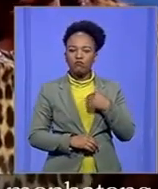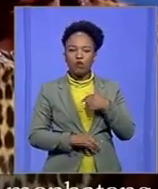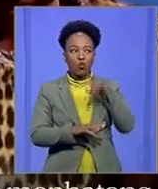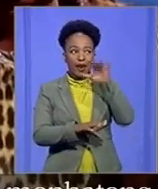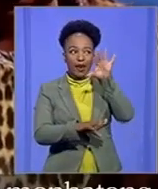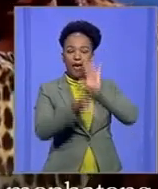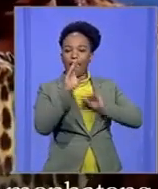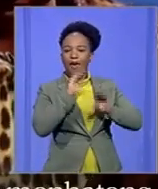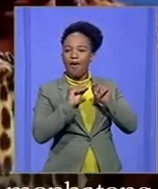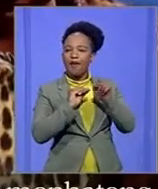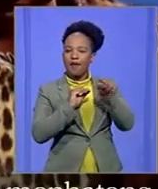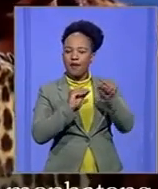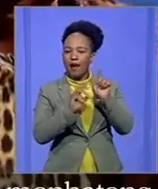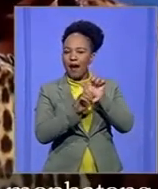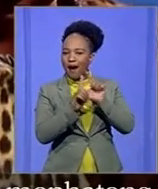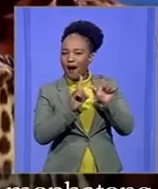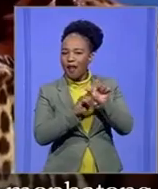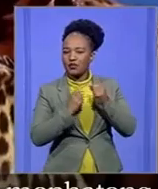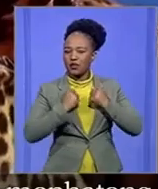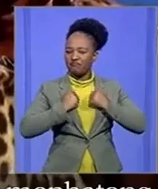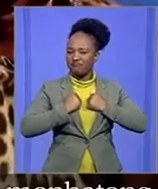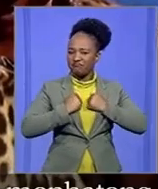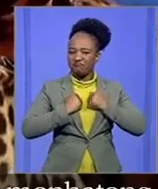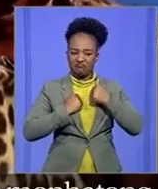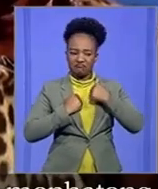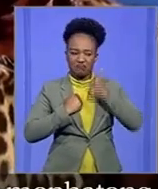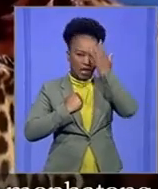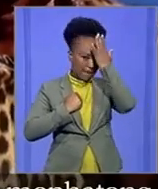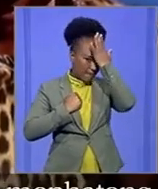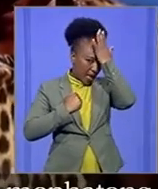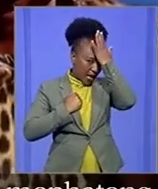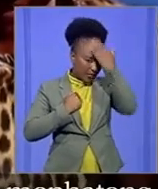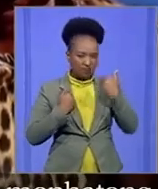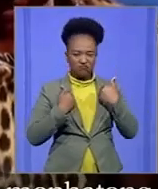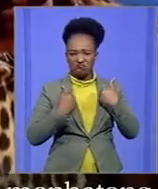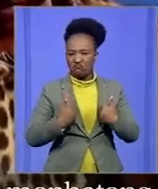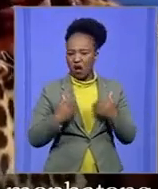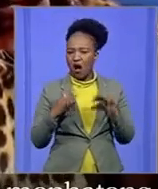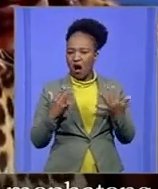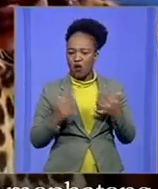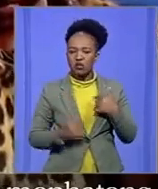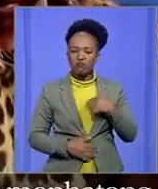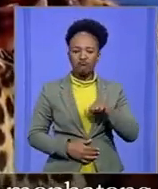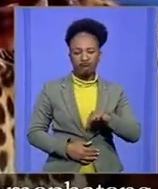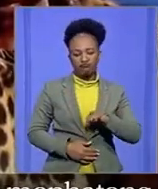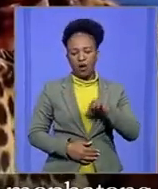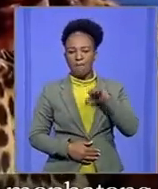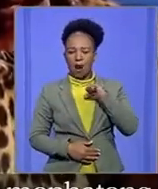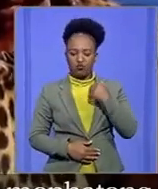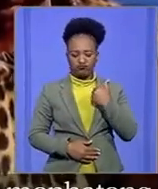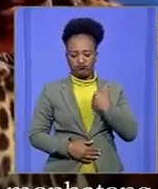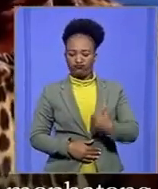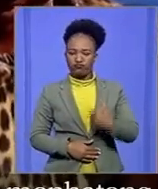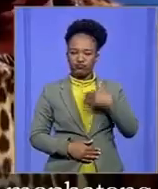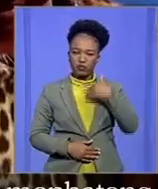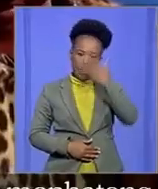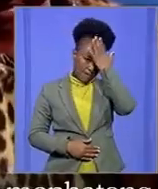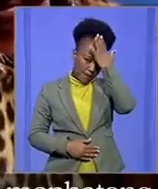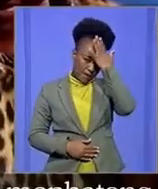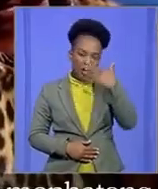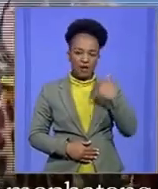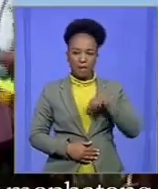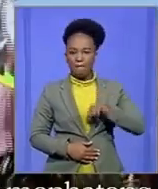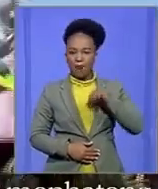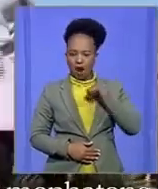kwešiše gore go ba mopedi ke eng le go tsamaya ka boikgantšho le boikgagomošo gore ke nna mopedi ene ke a ikgantšha ka go